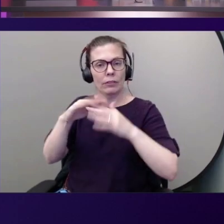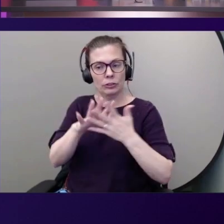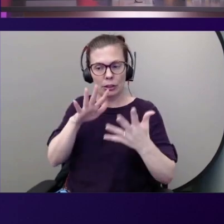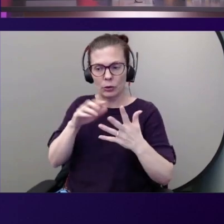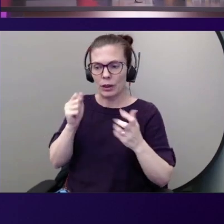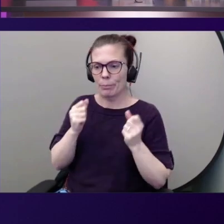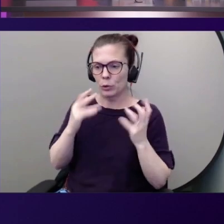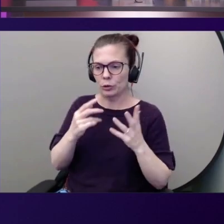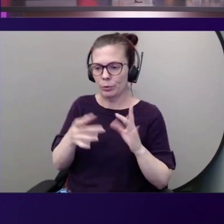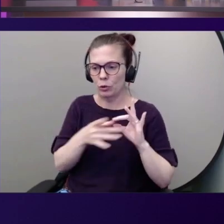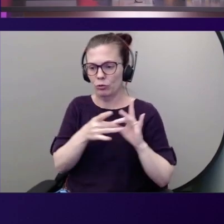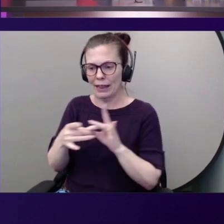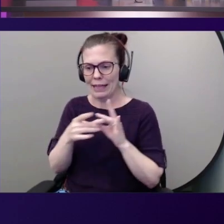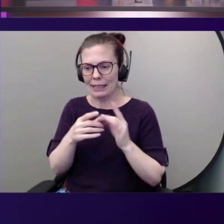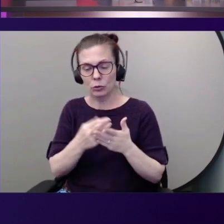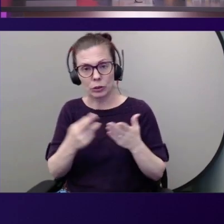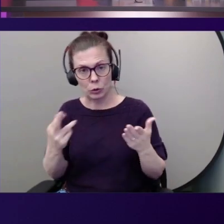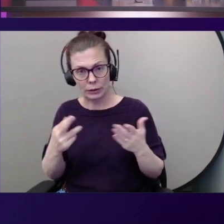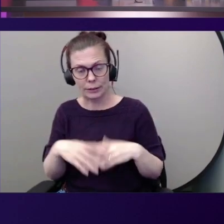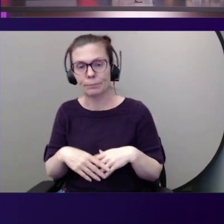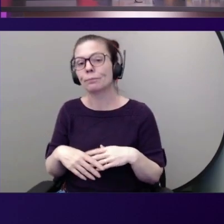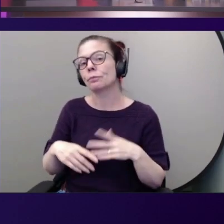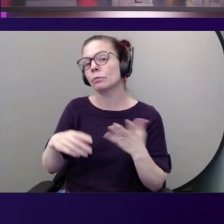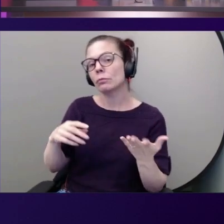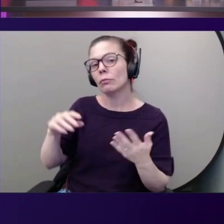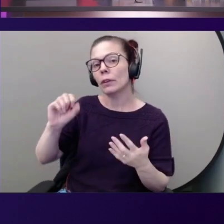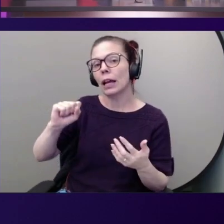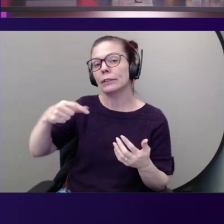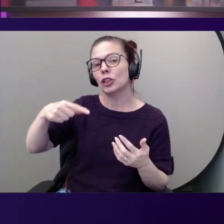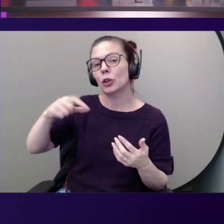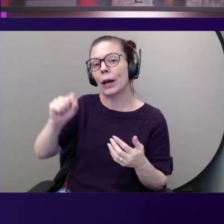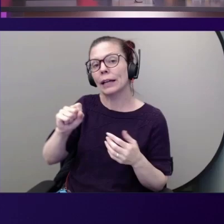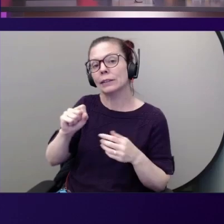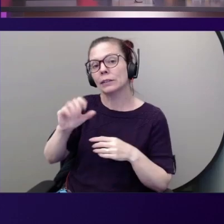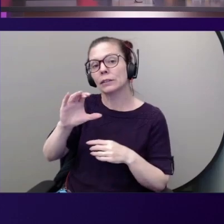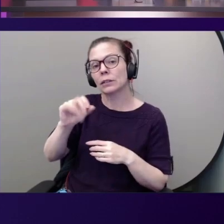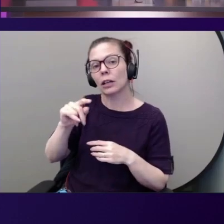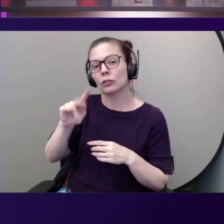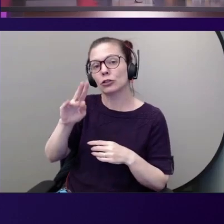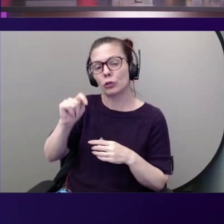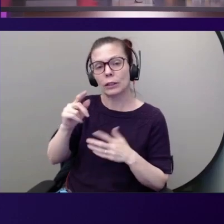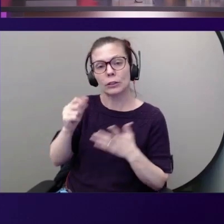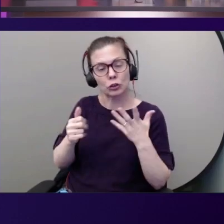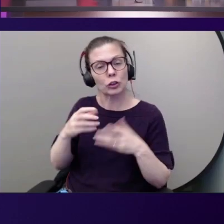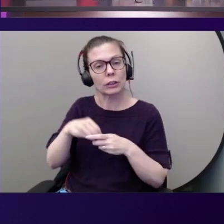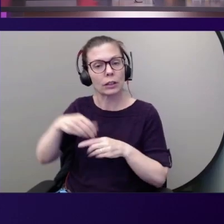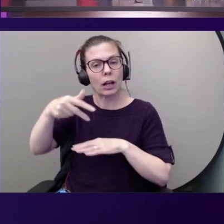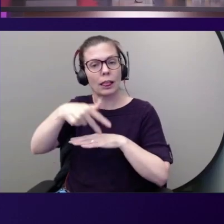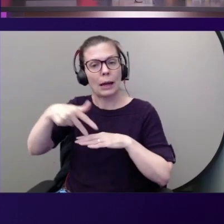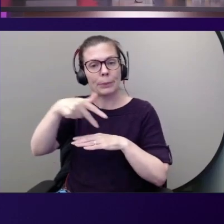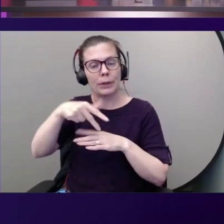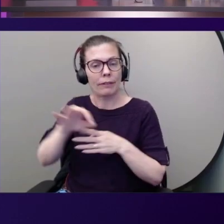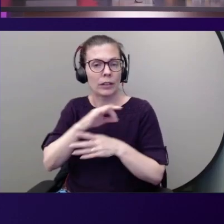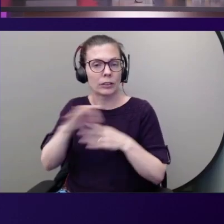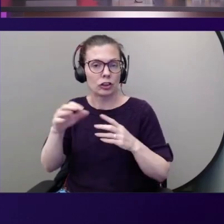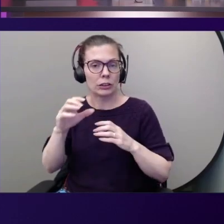resources. For instance, your SQS construct could include a Lambda function construct as a trigger for that